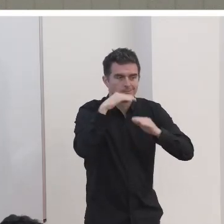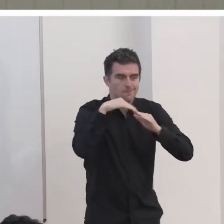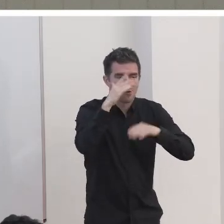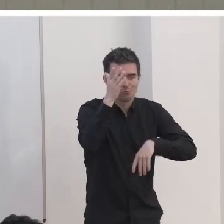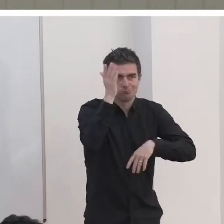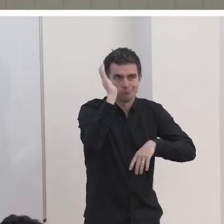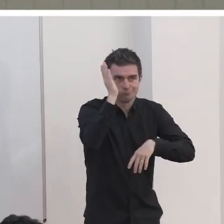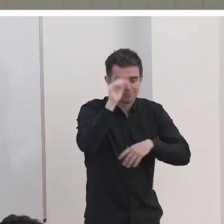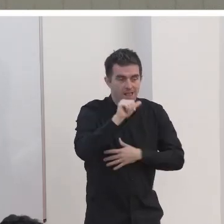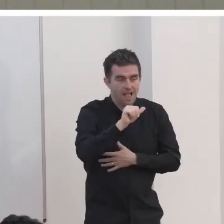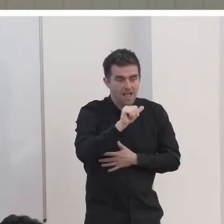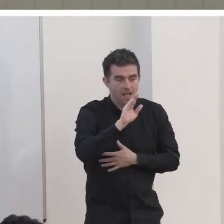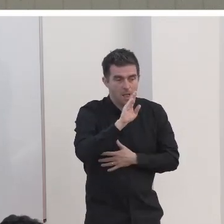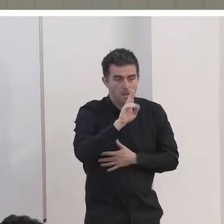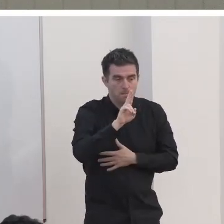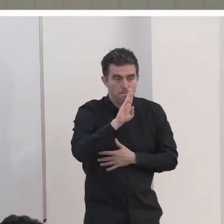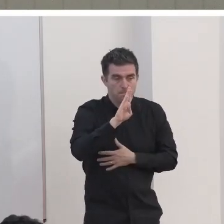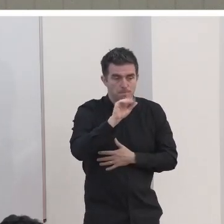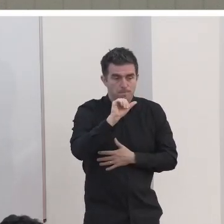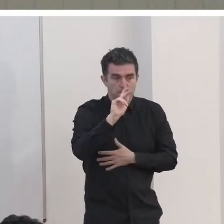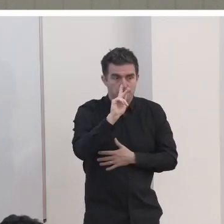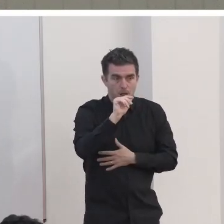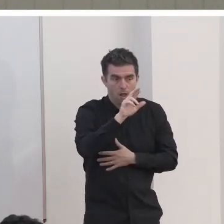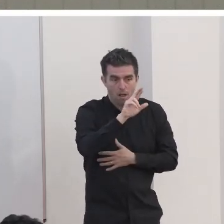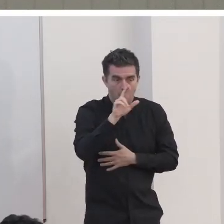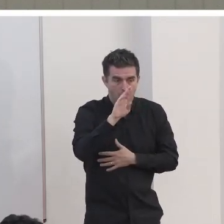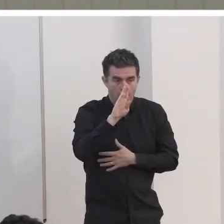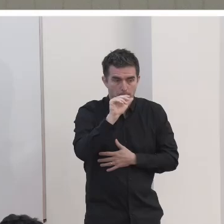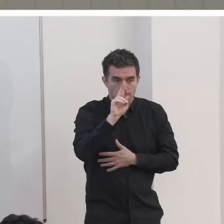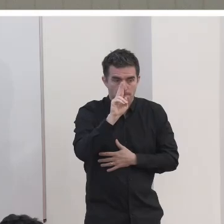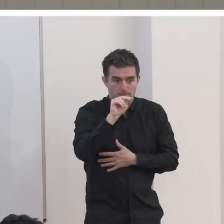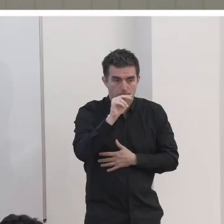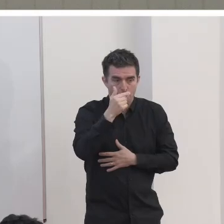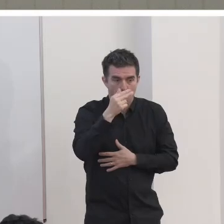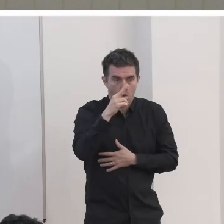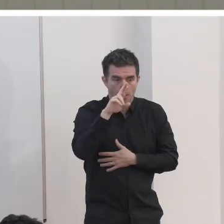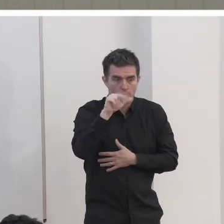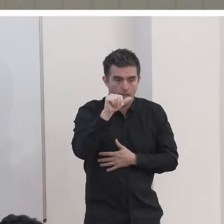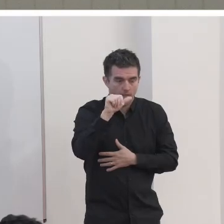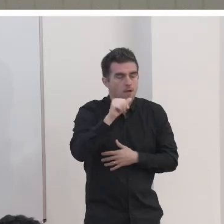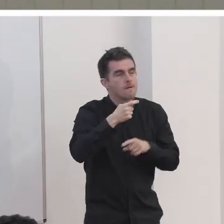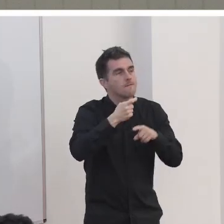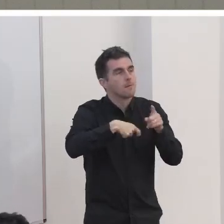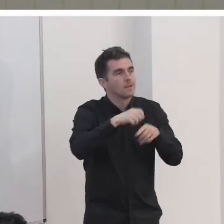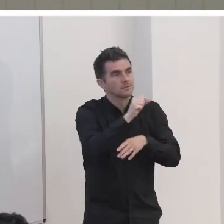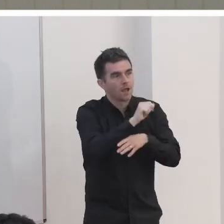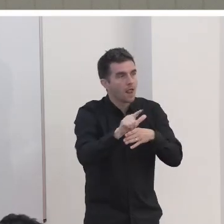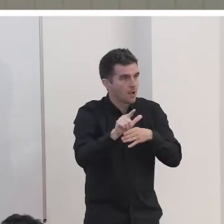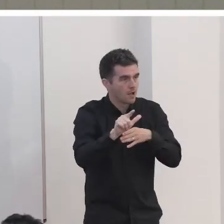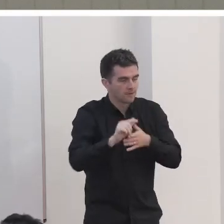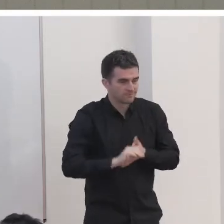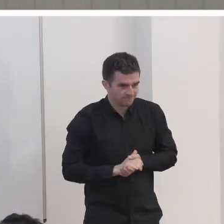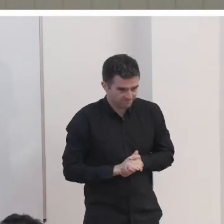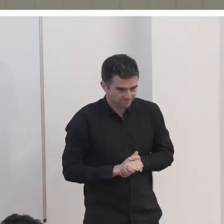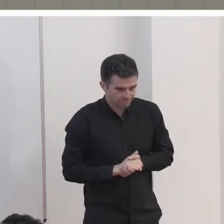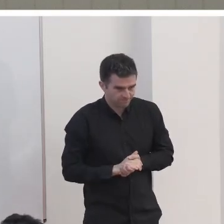on the Rights of Persons with Disabilities, and he has led many research projects and initiatives related to access to justice. Abu's full biography is